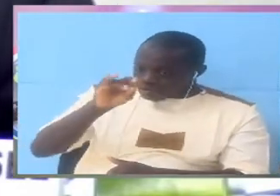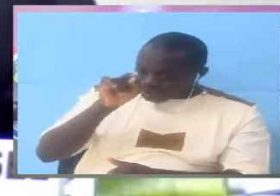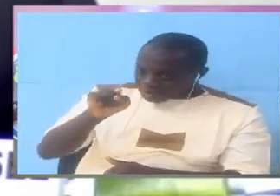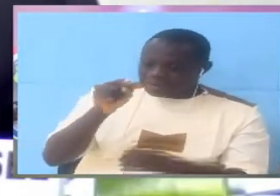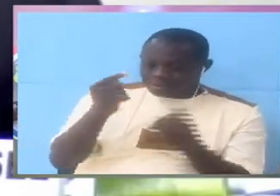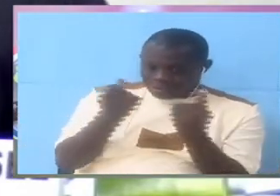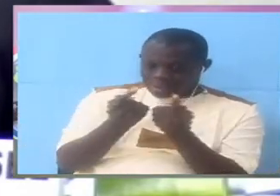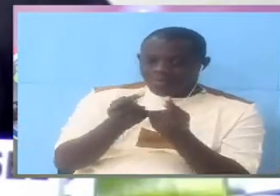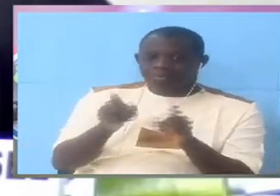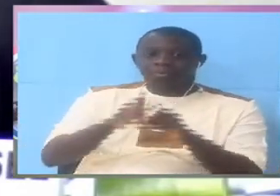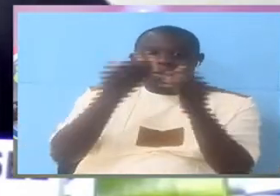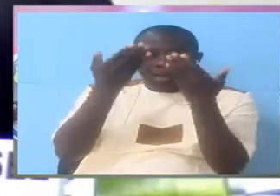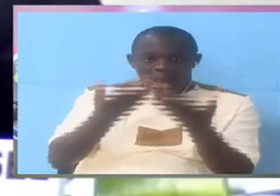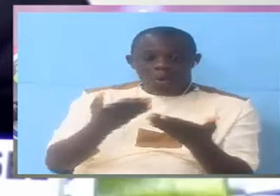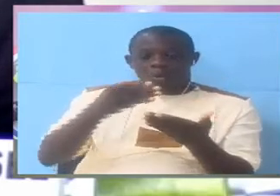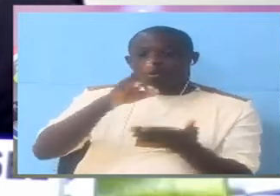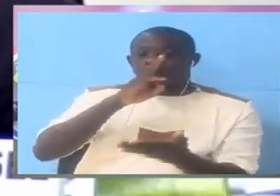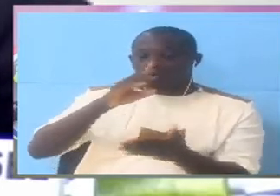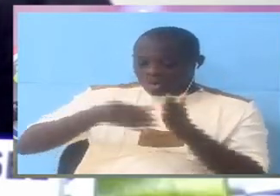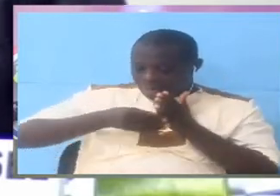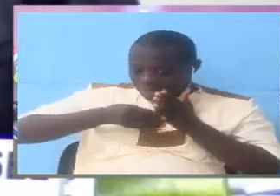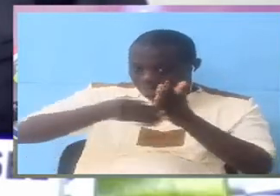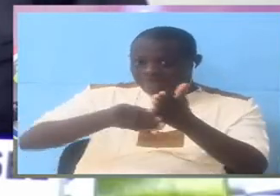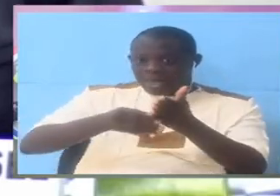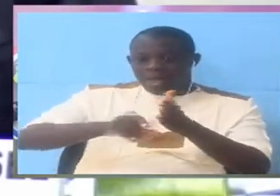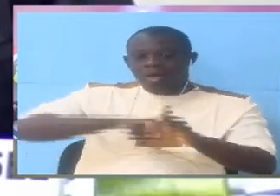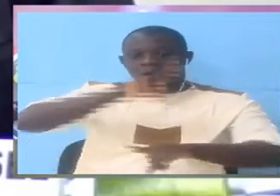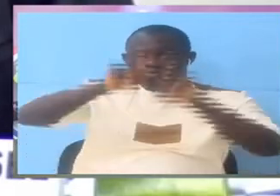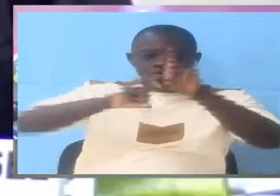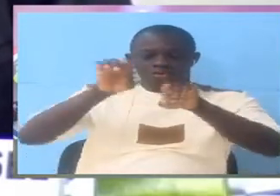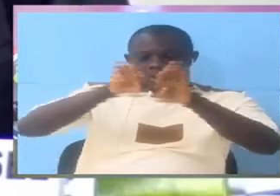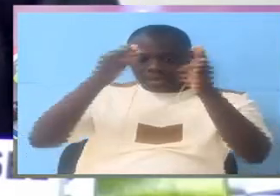head of the panel also confirmed that you did exactly that.